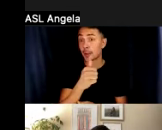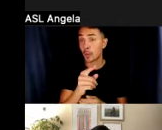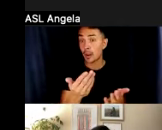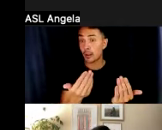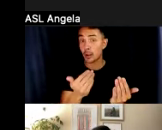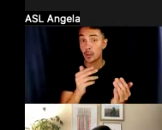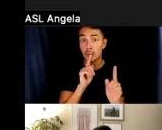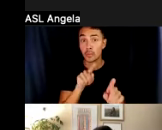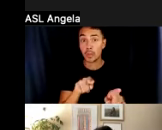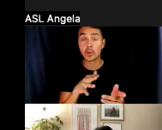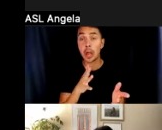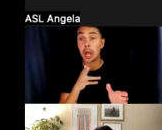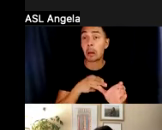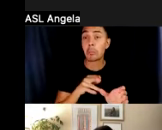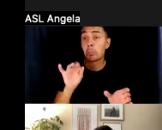these questions?